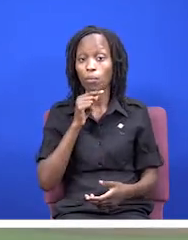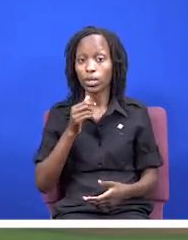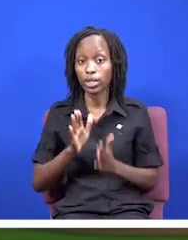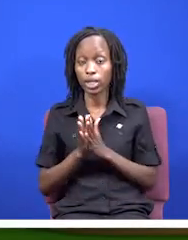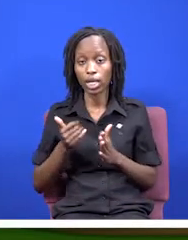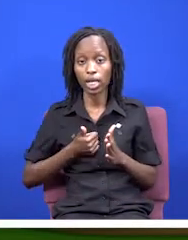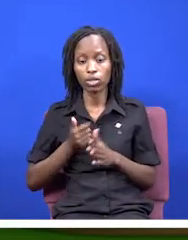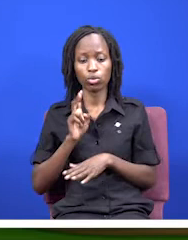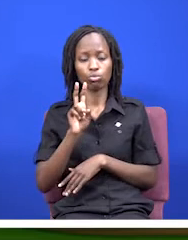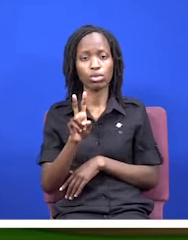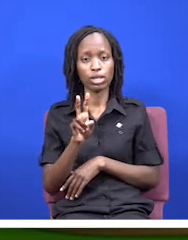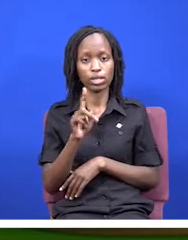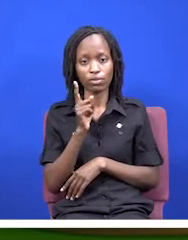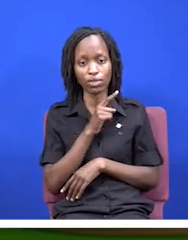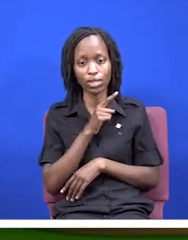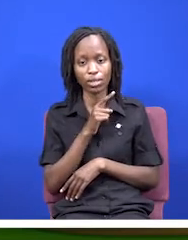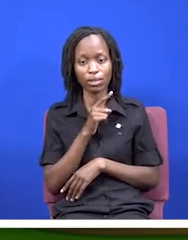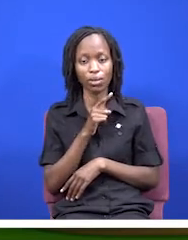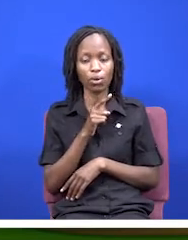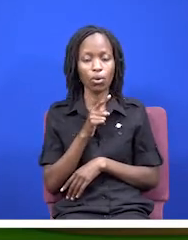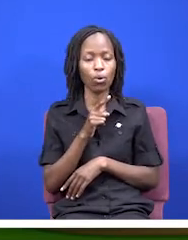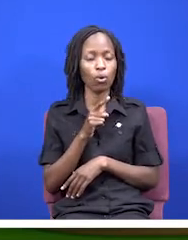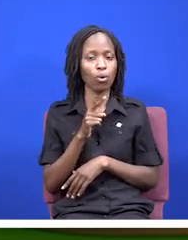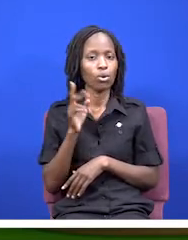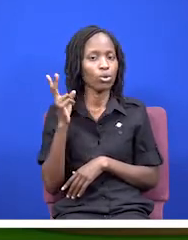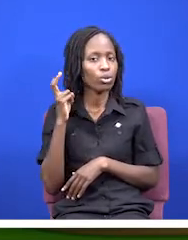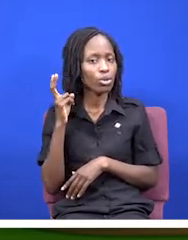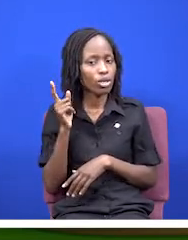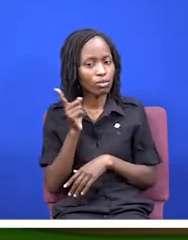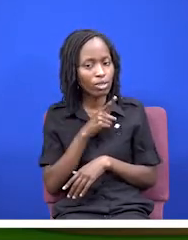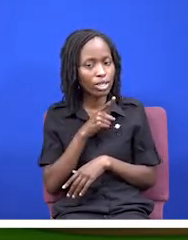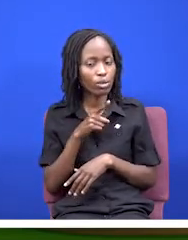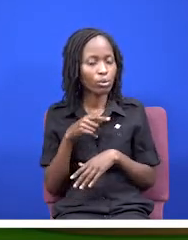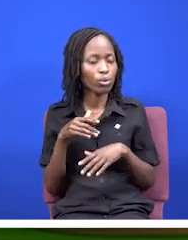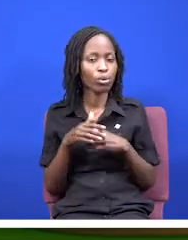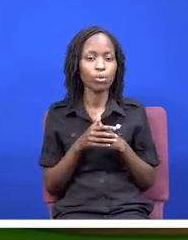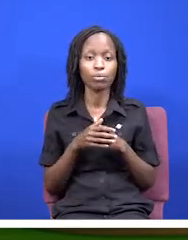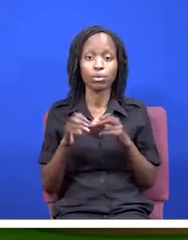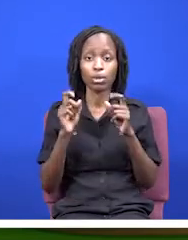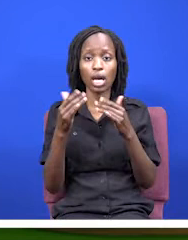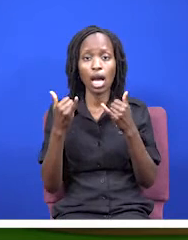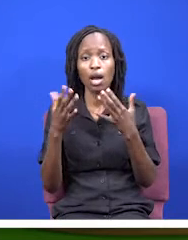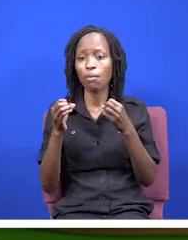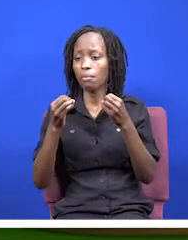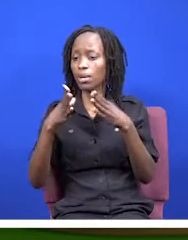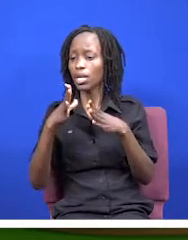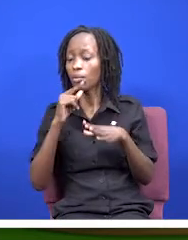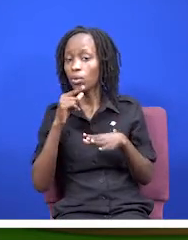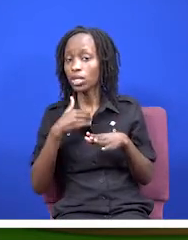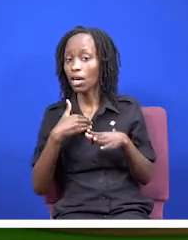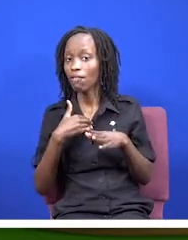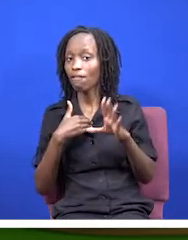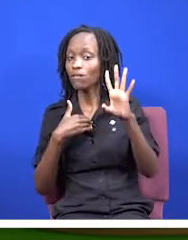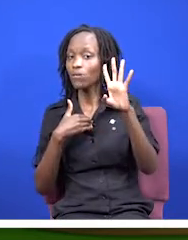Now, boys and girls, did you see? Wow! Did you hear? Yeah. Yeah, now, how many boys